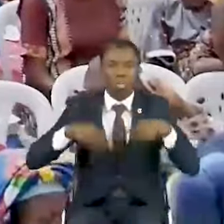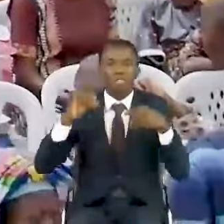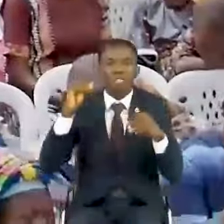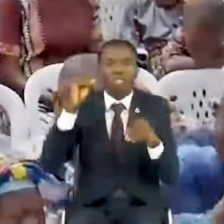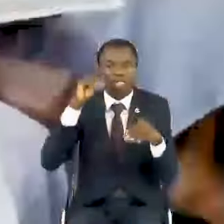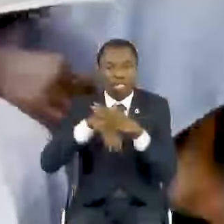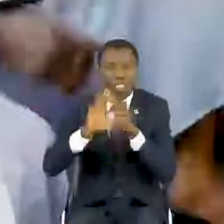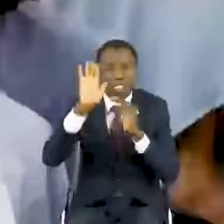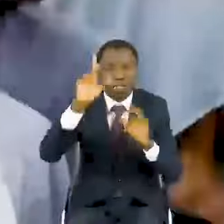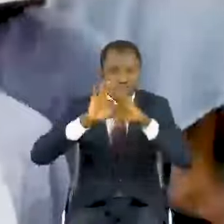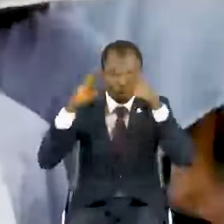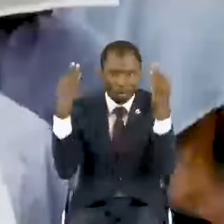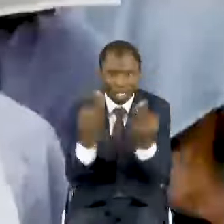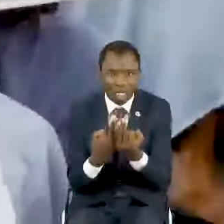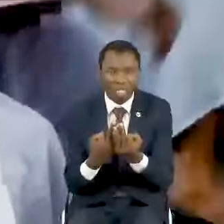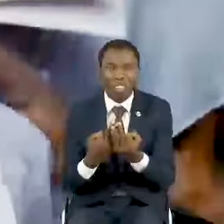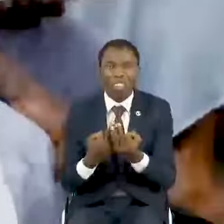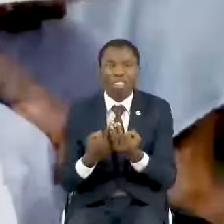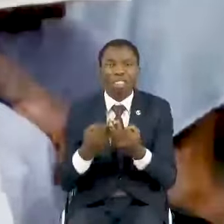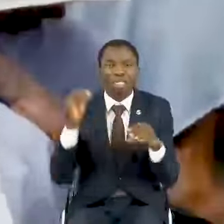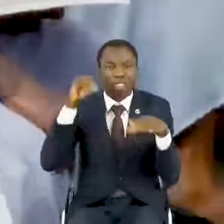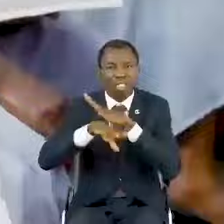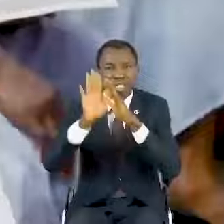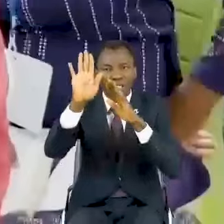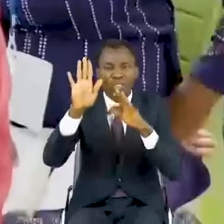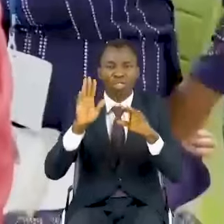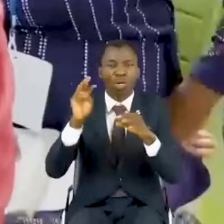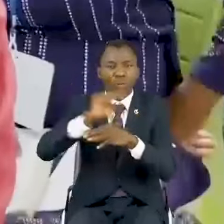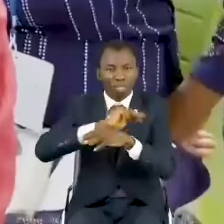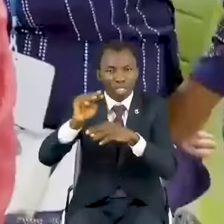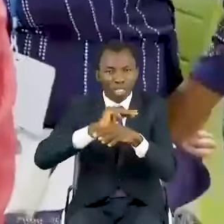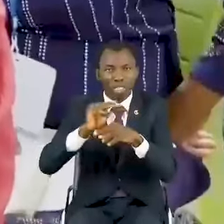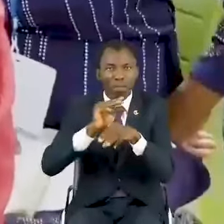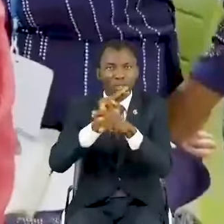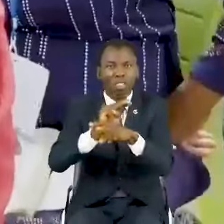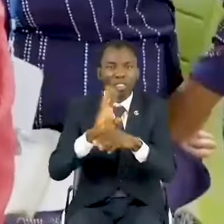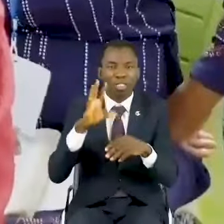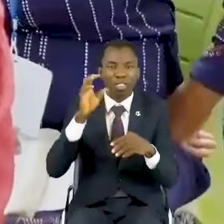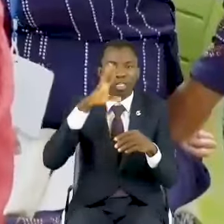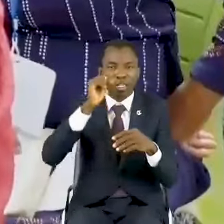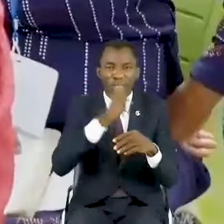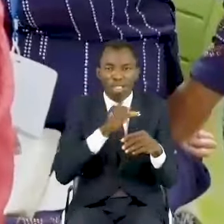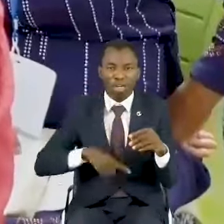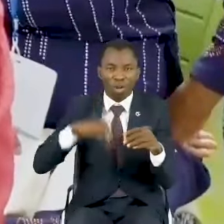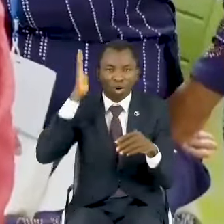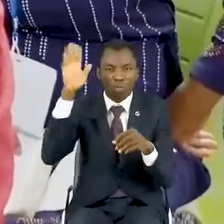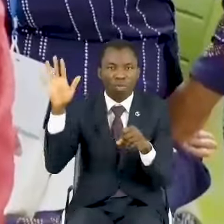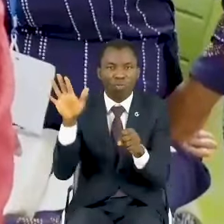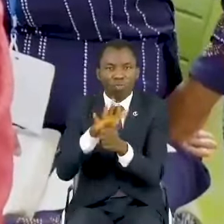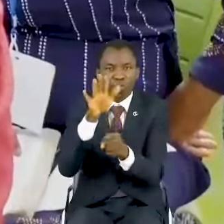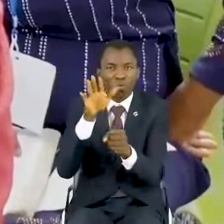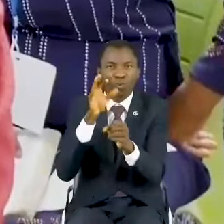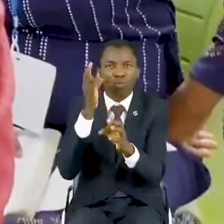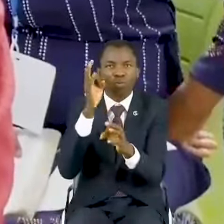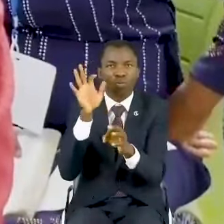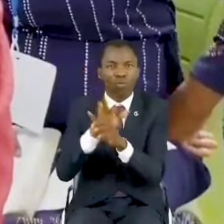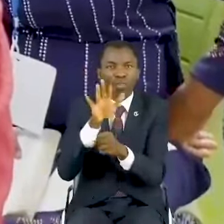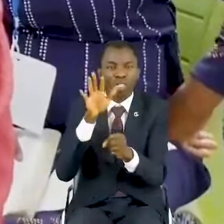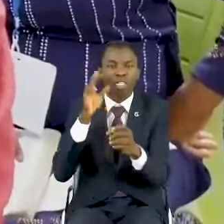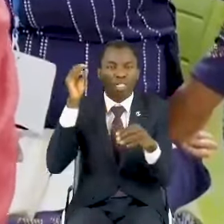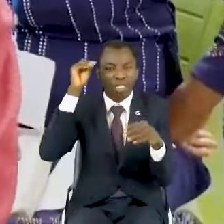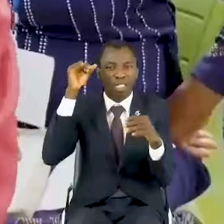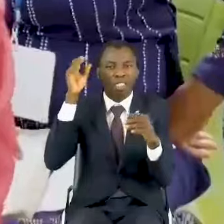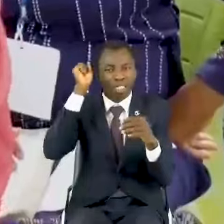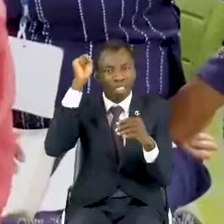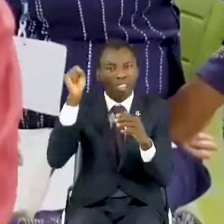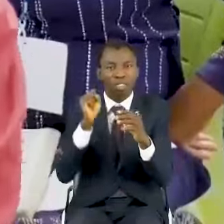your family. Amen. In your ministry. Amen. The Lord fulfill his will in your life